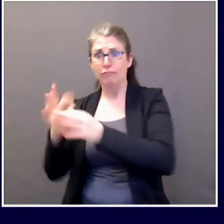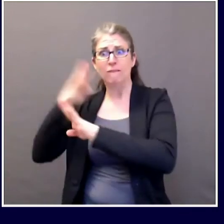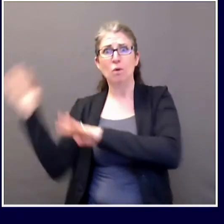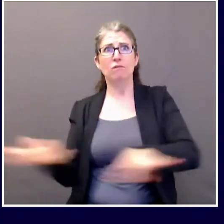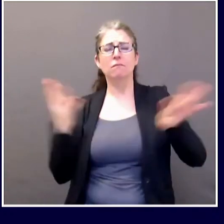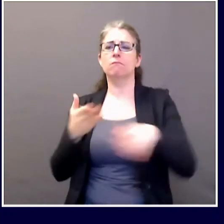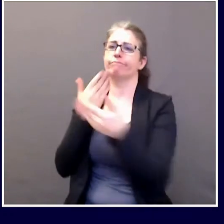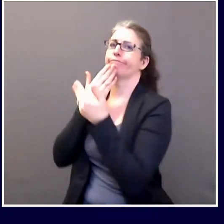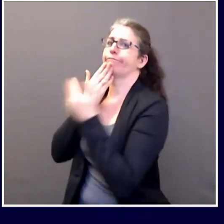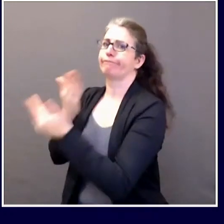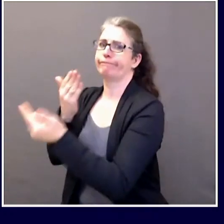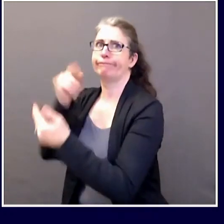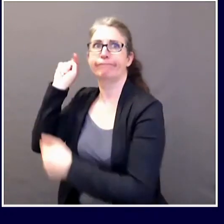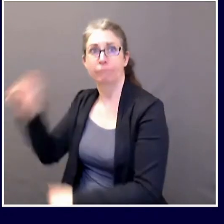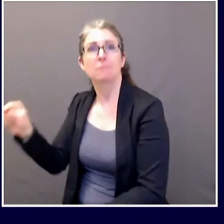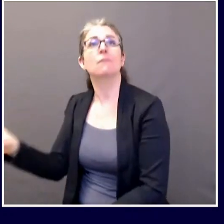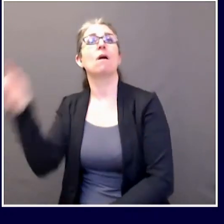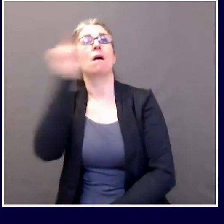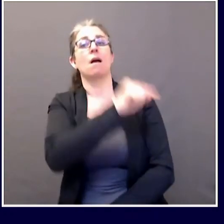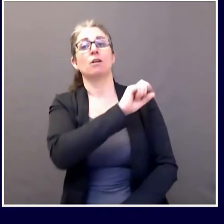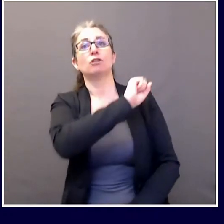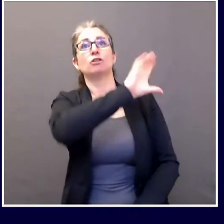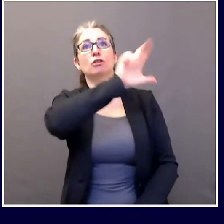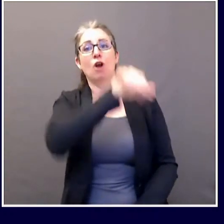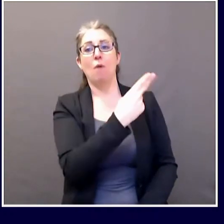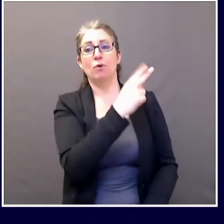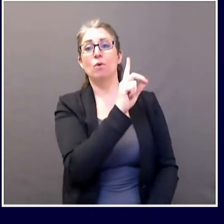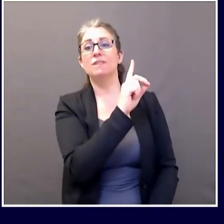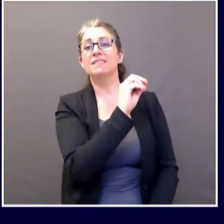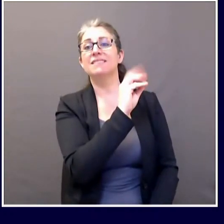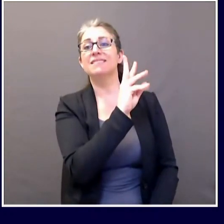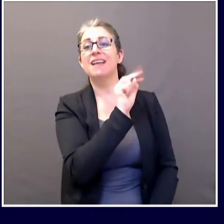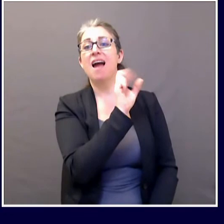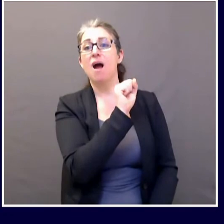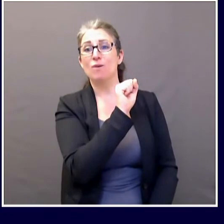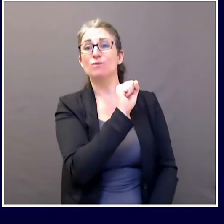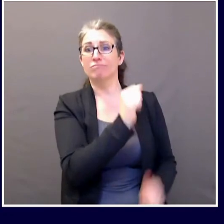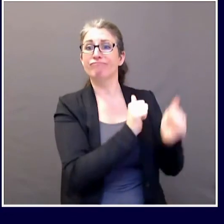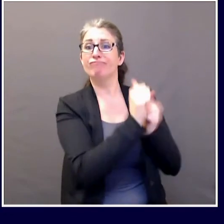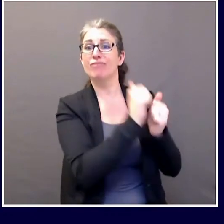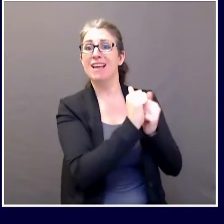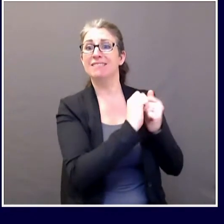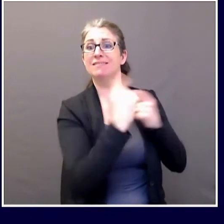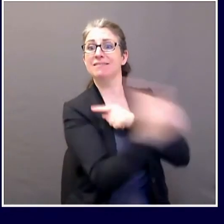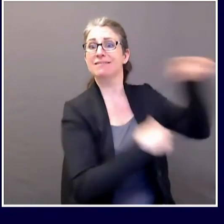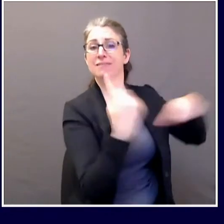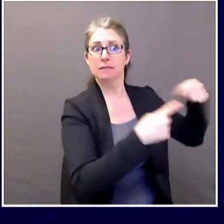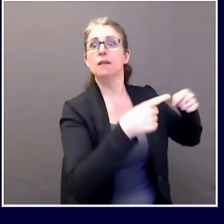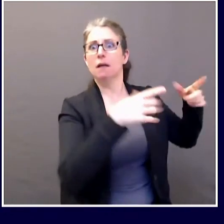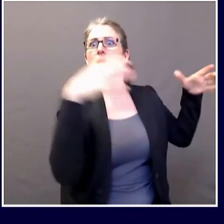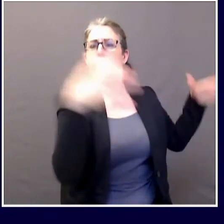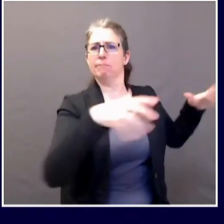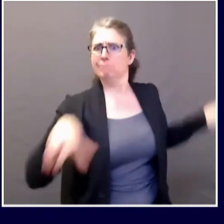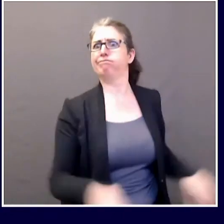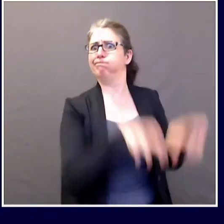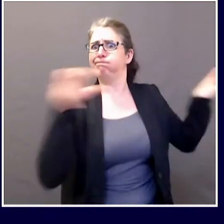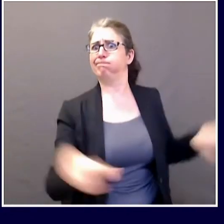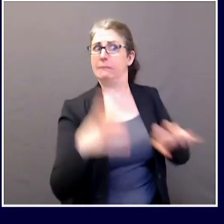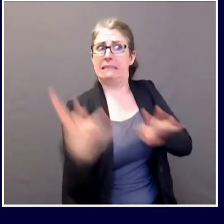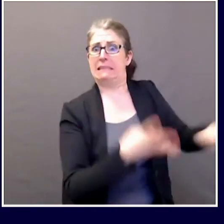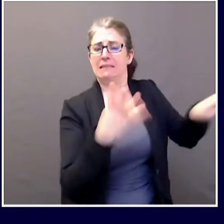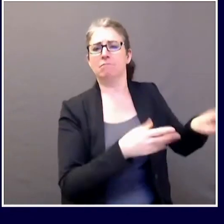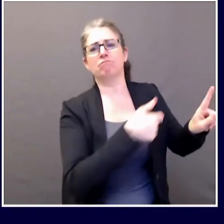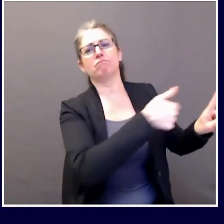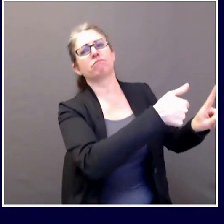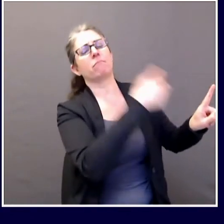the experience of being vaccinated either at Scarborough Downs or at the Cross Insurance Center. And again, I'd like to take a